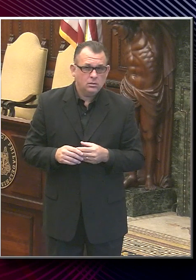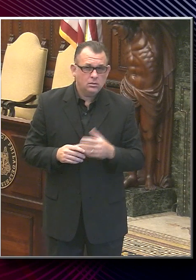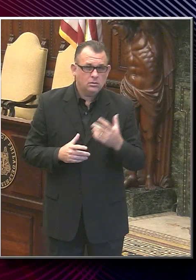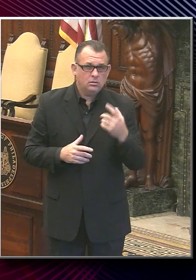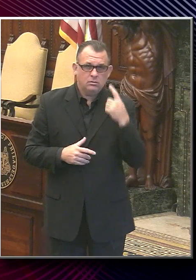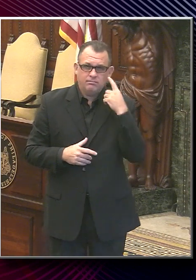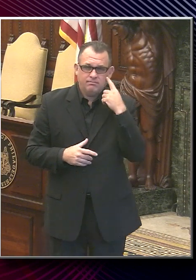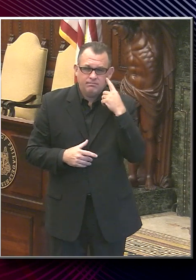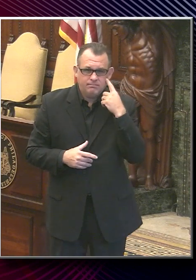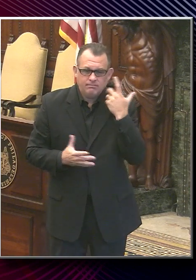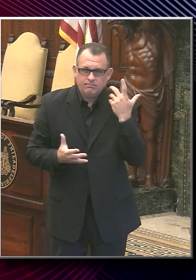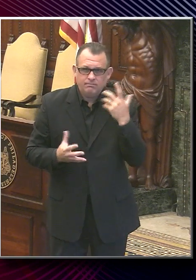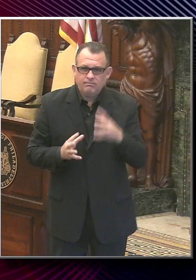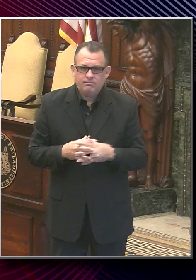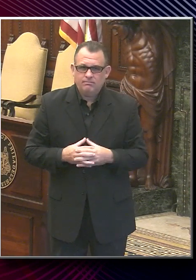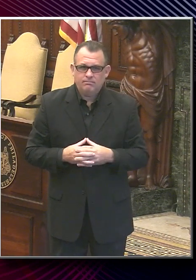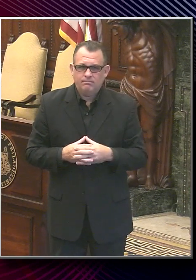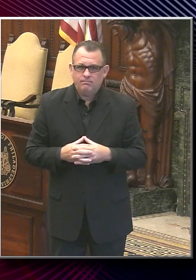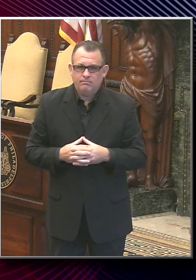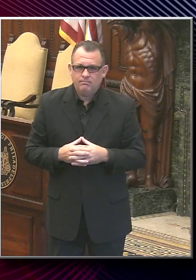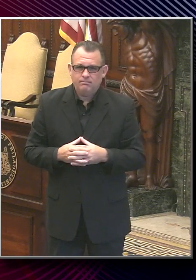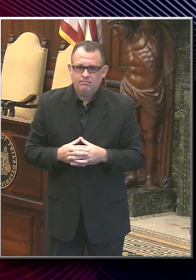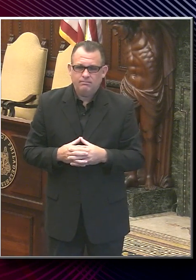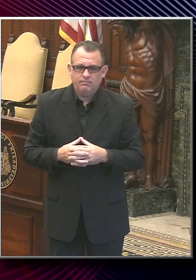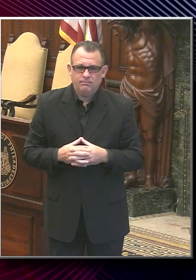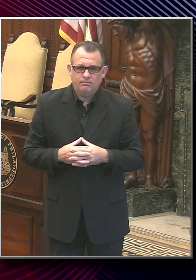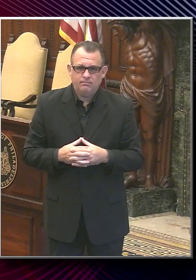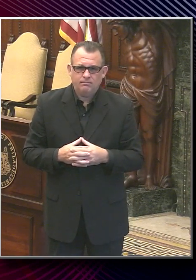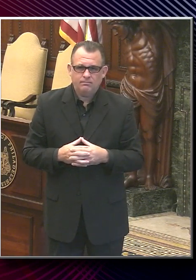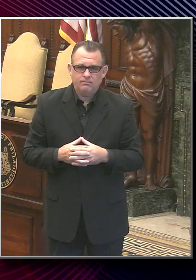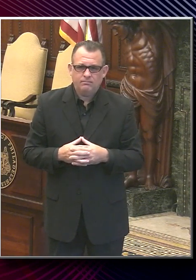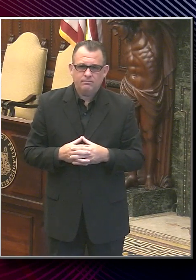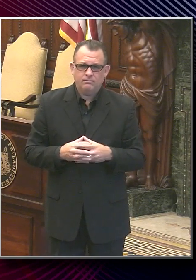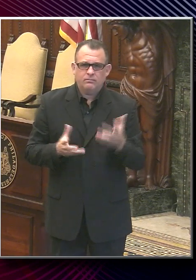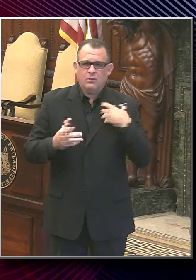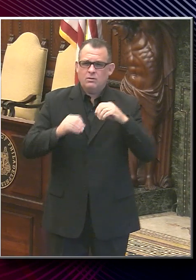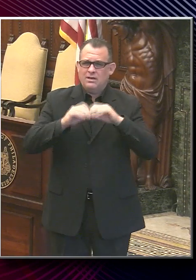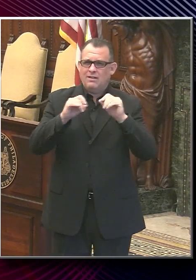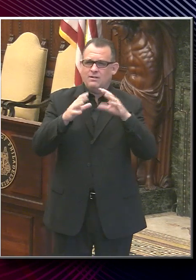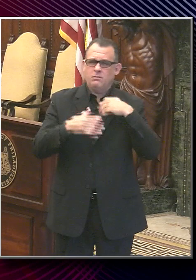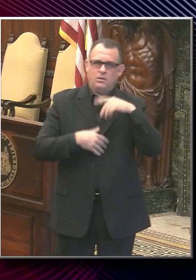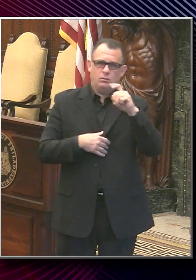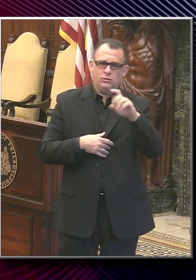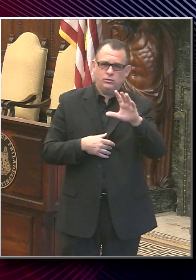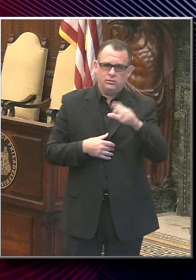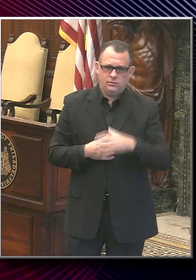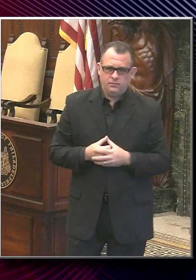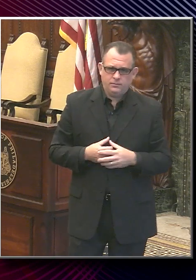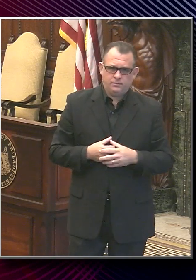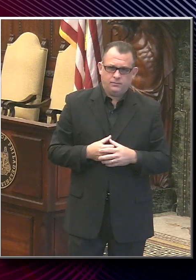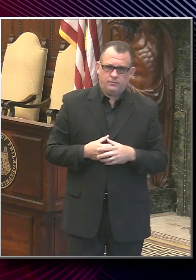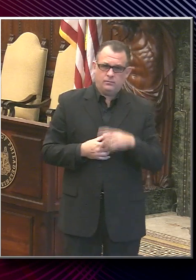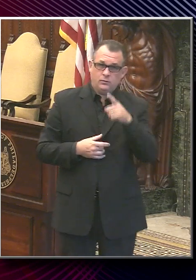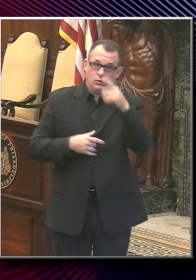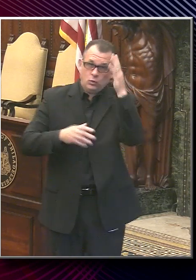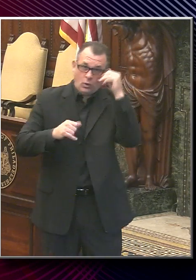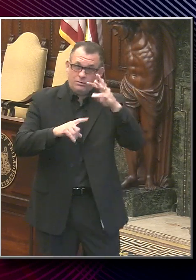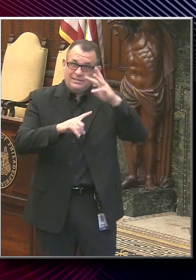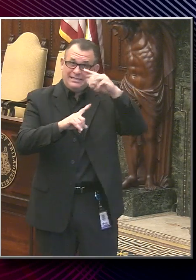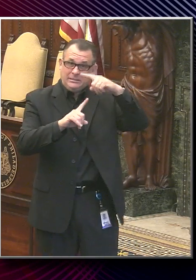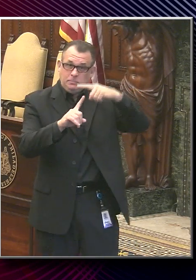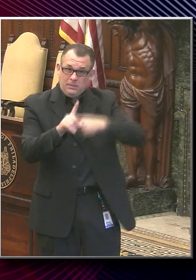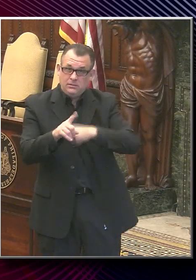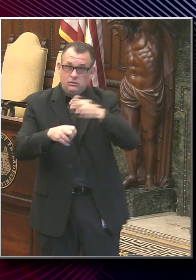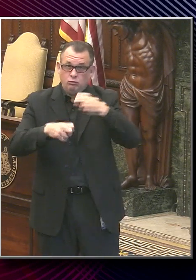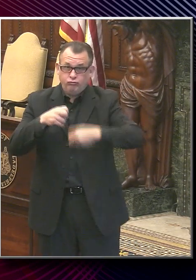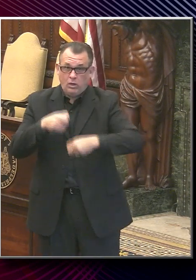Okay. If I could just quickly clarify that question, I guess, do you hope that in 6 months the problem will